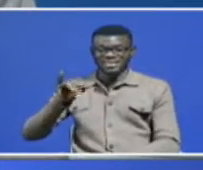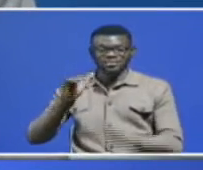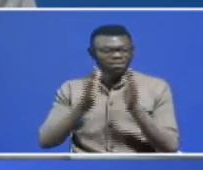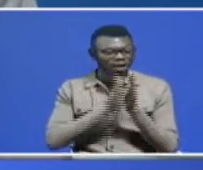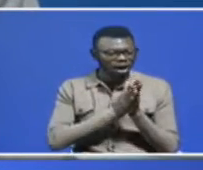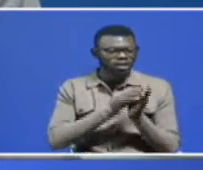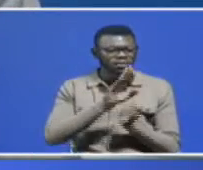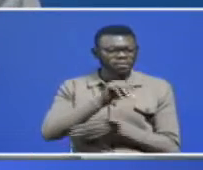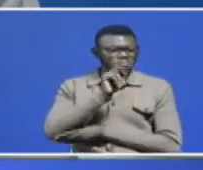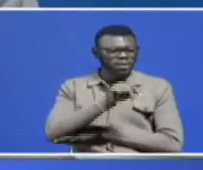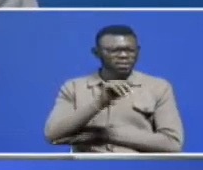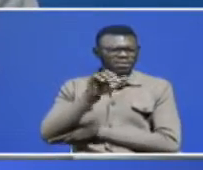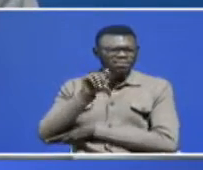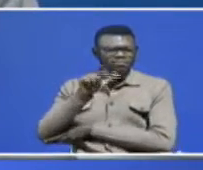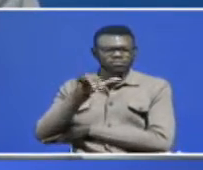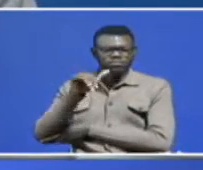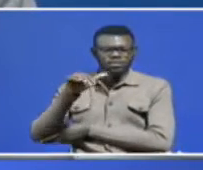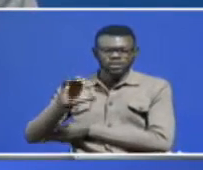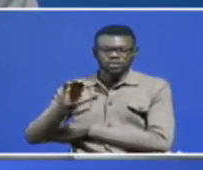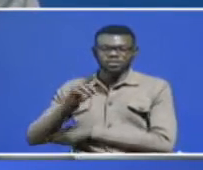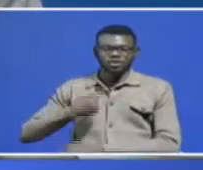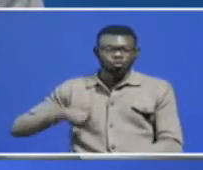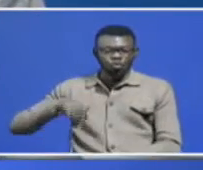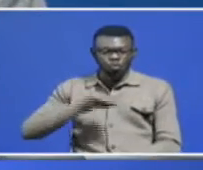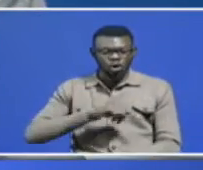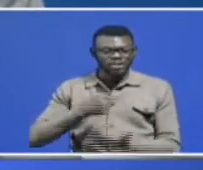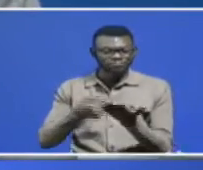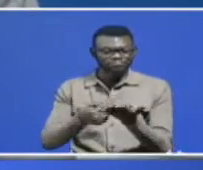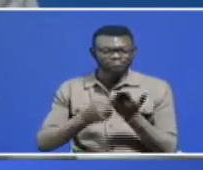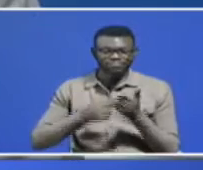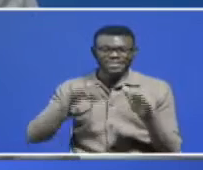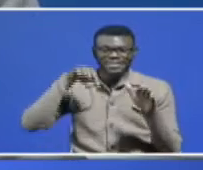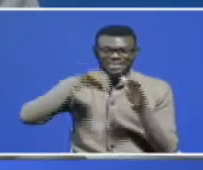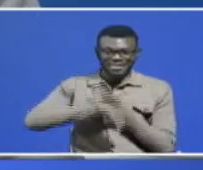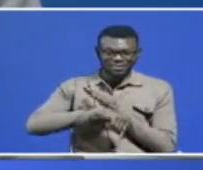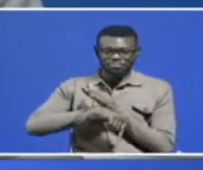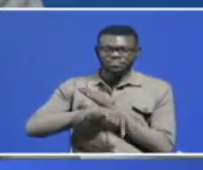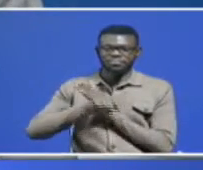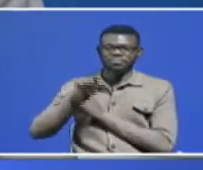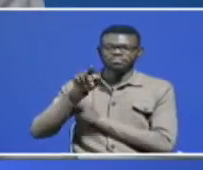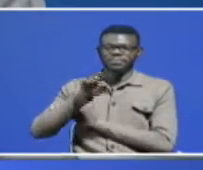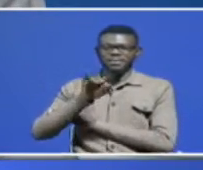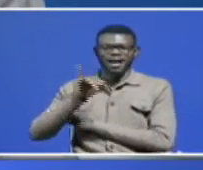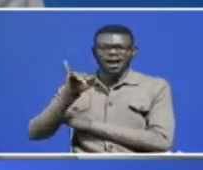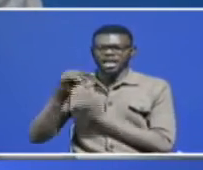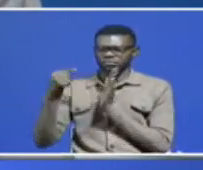Parliament, Alice Wahome, as we delve deeper into the contents